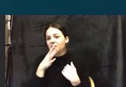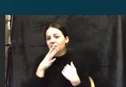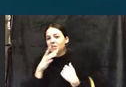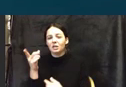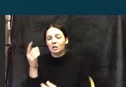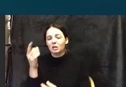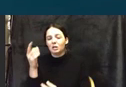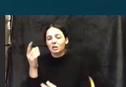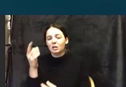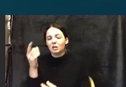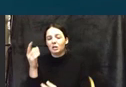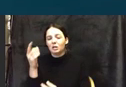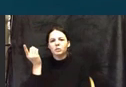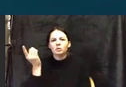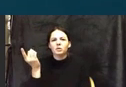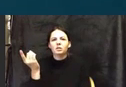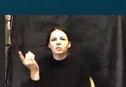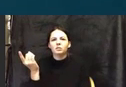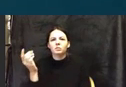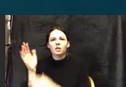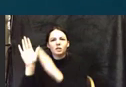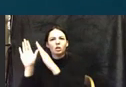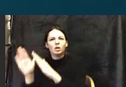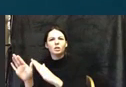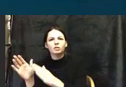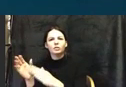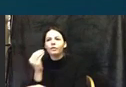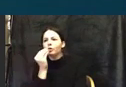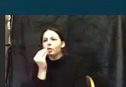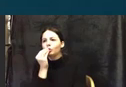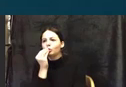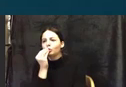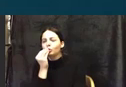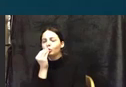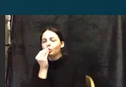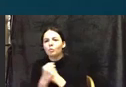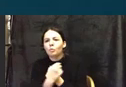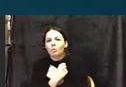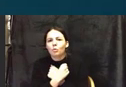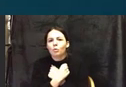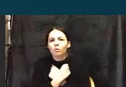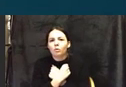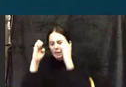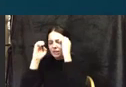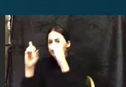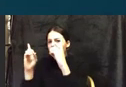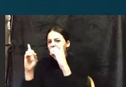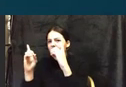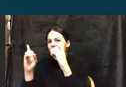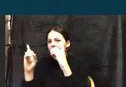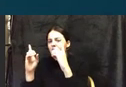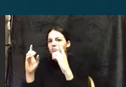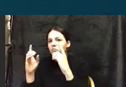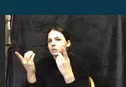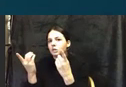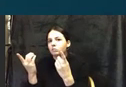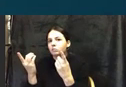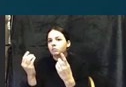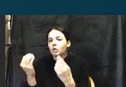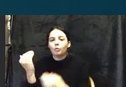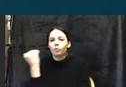food, a warm place to stay, and an education. they were poor. They couldn't provide